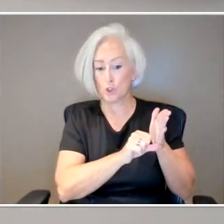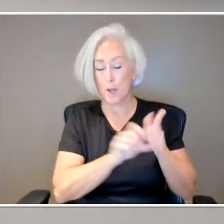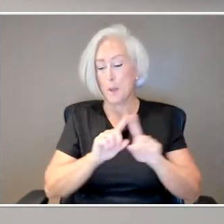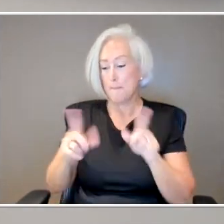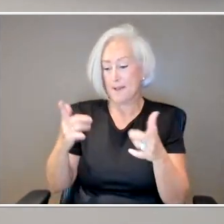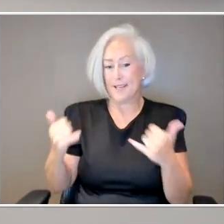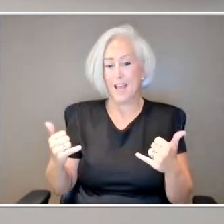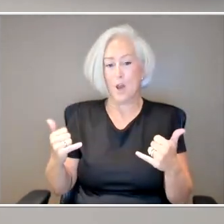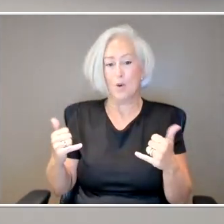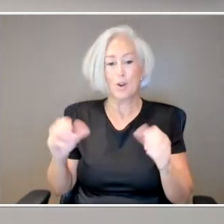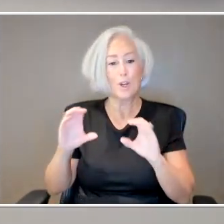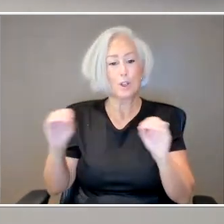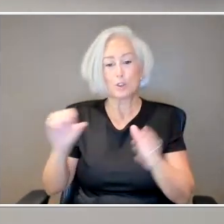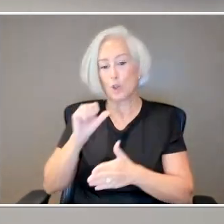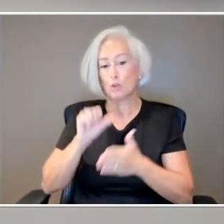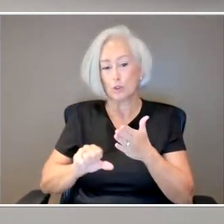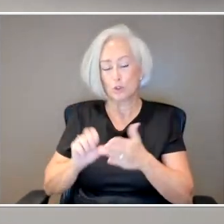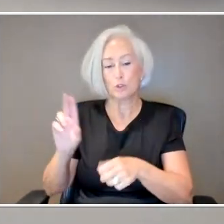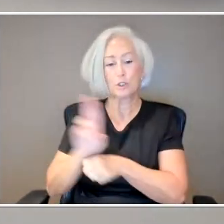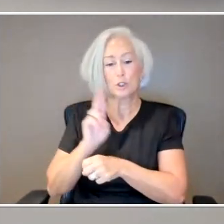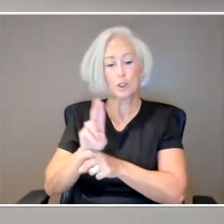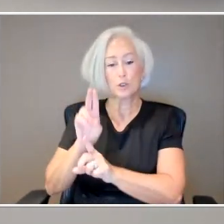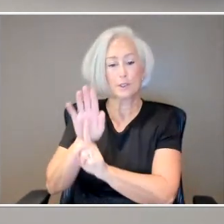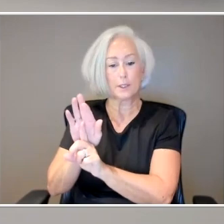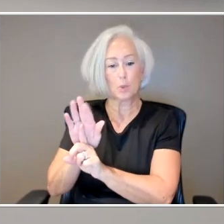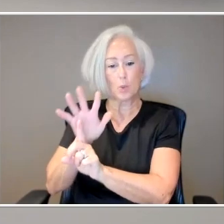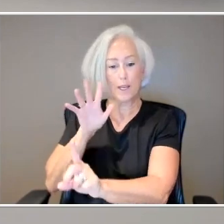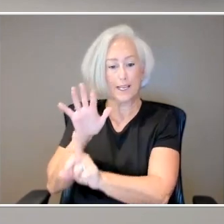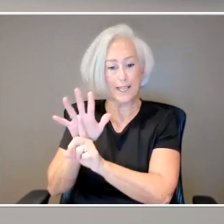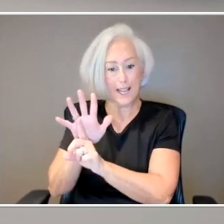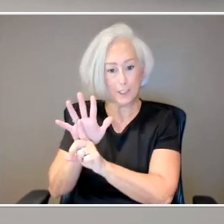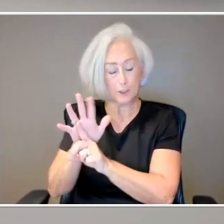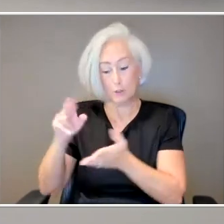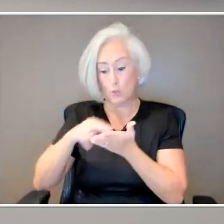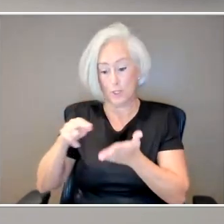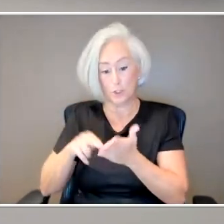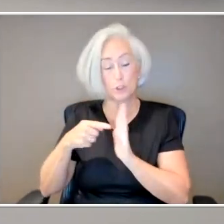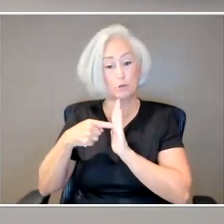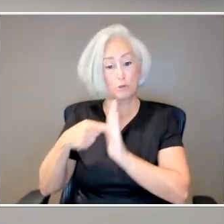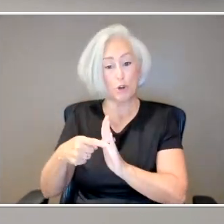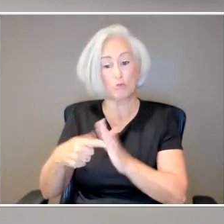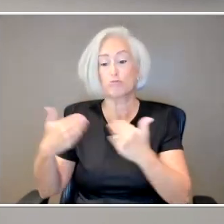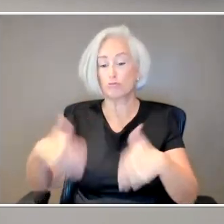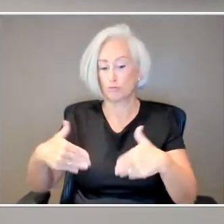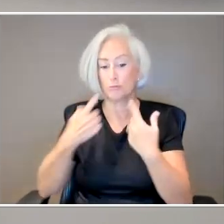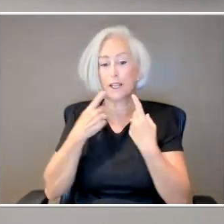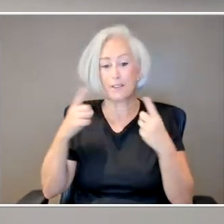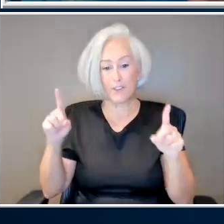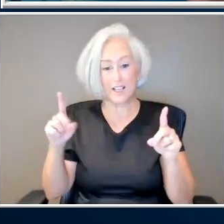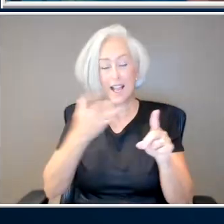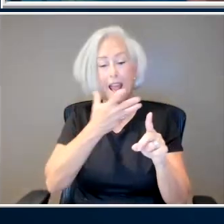non-surgical option using radiation, which research is showing to be very, very effective and also very safe.